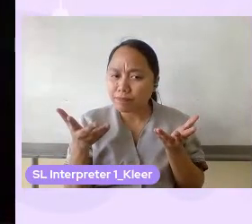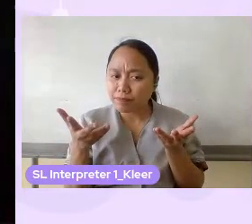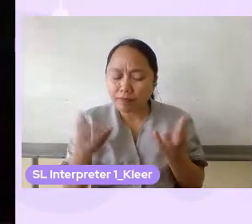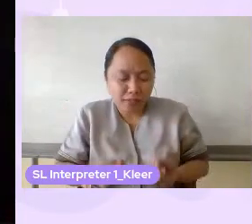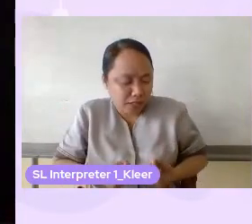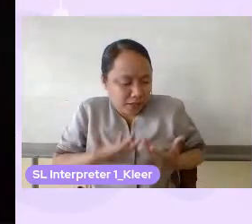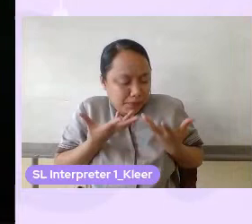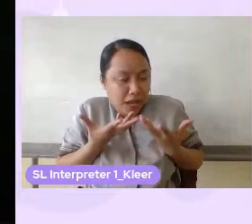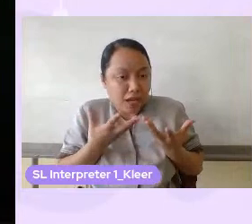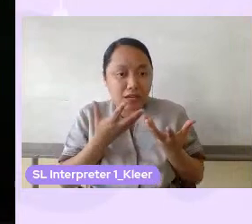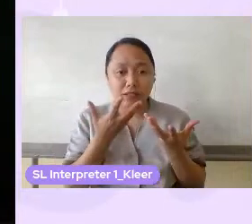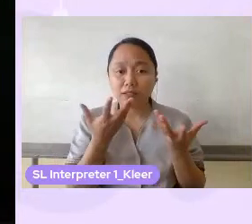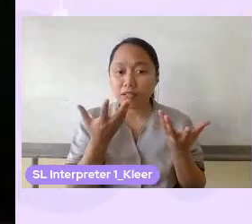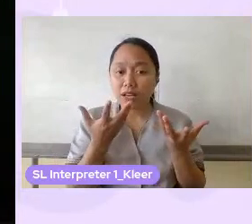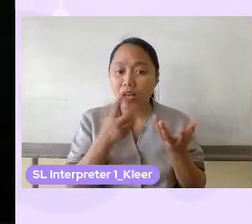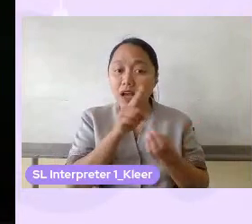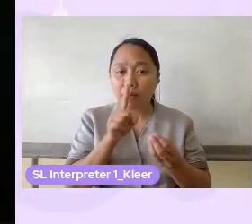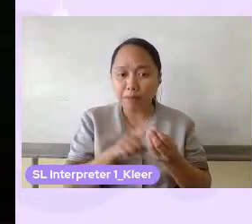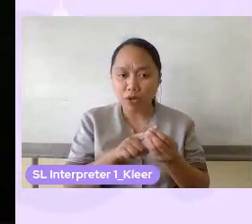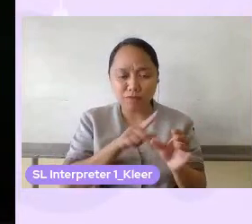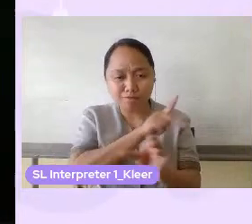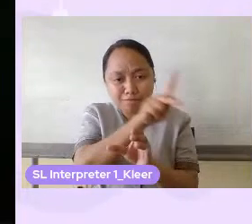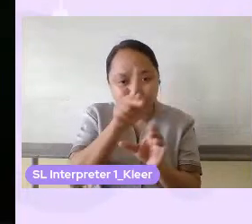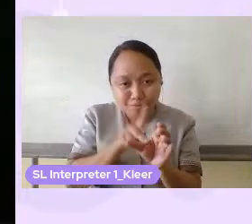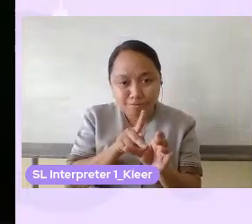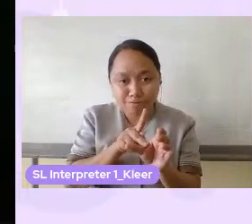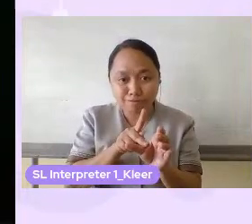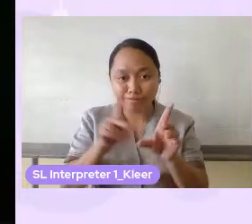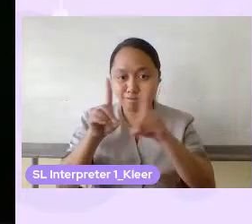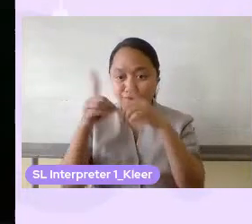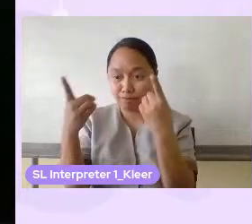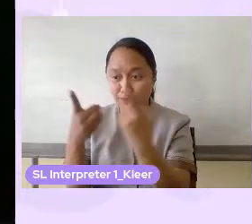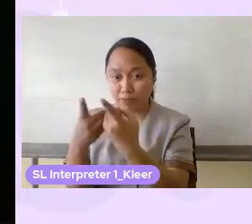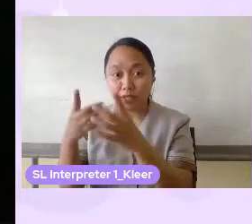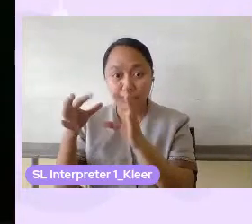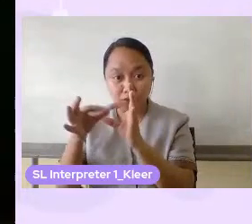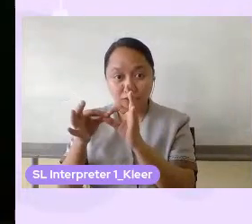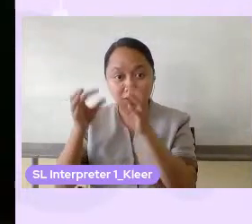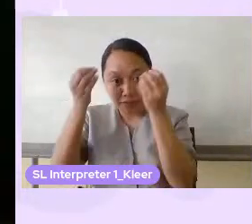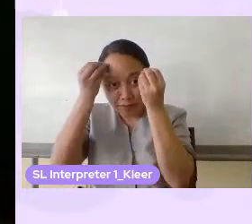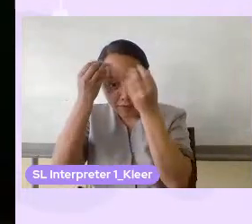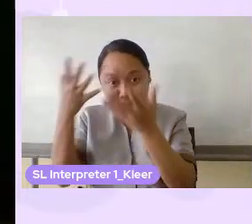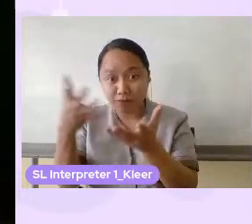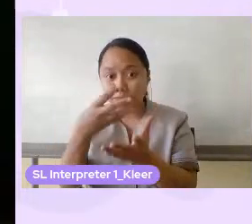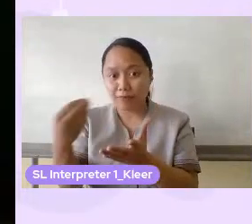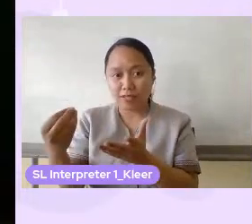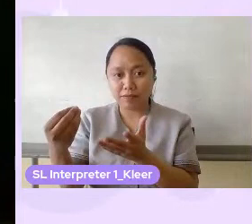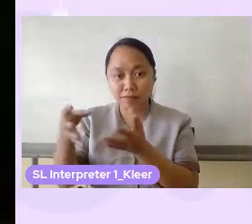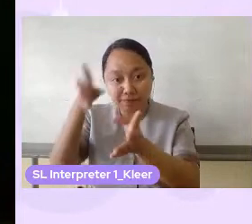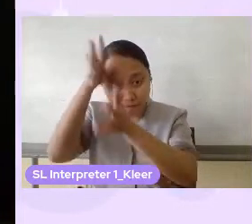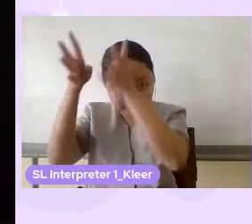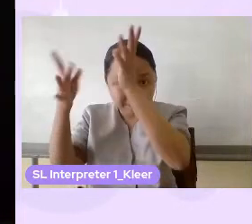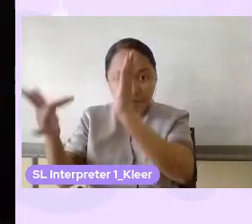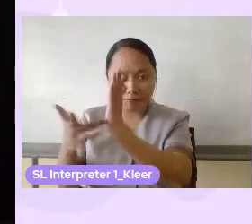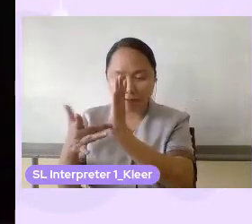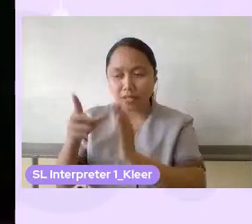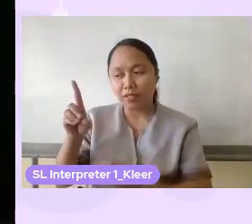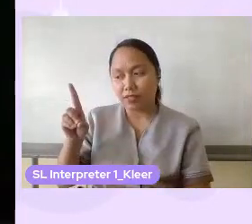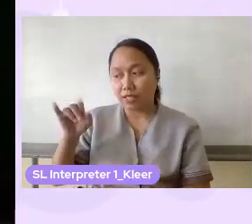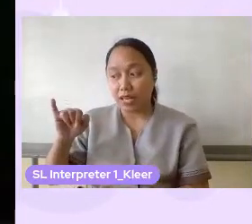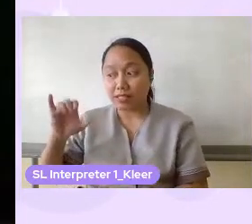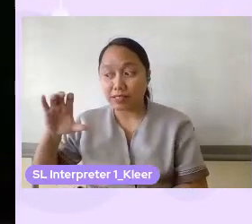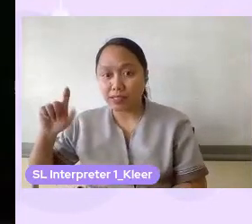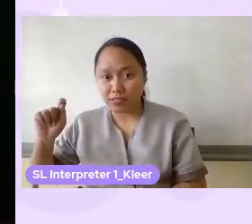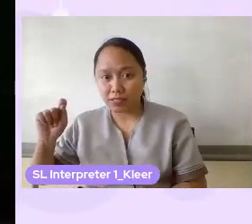by the participation of the Department of Information and Communications Technology, or the DICT,